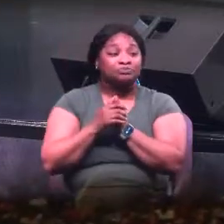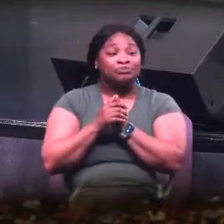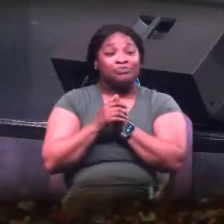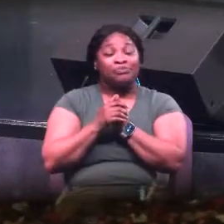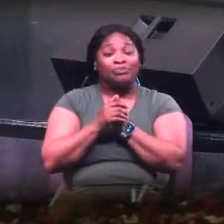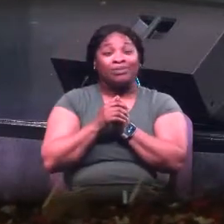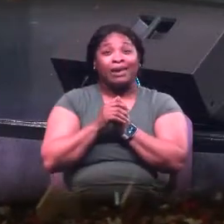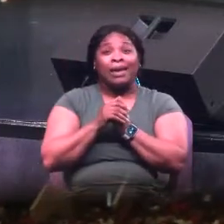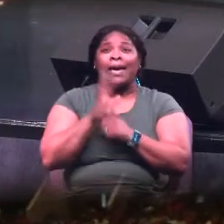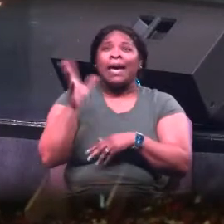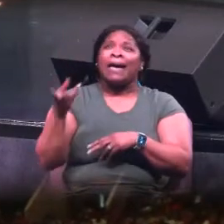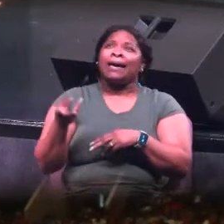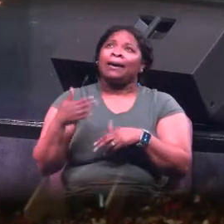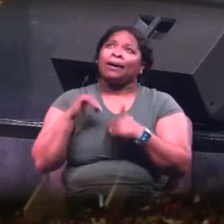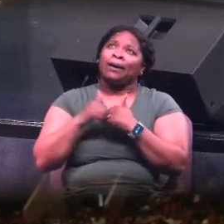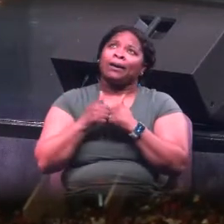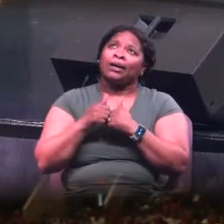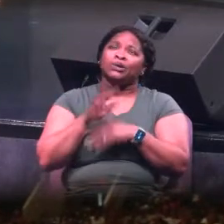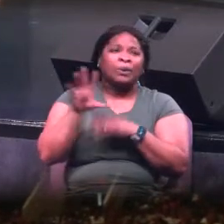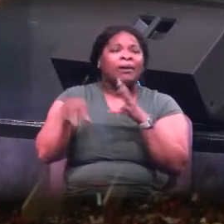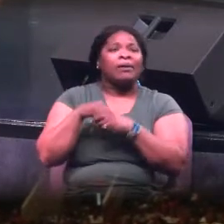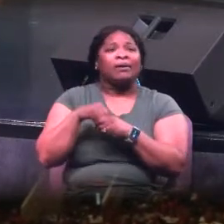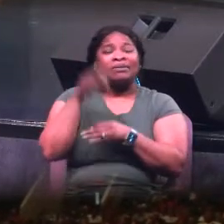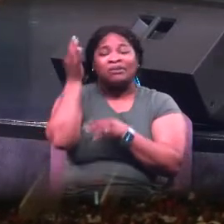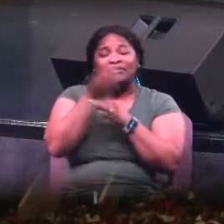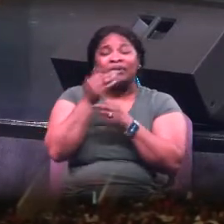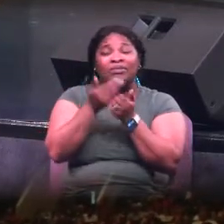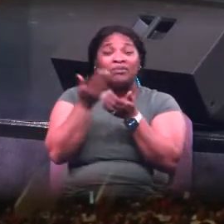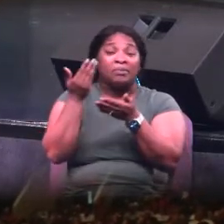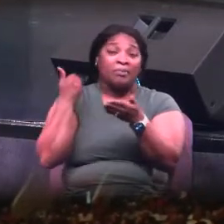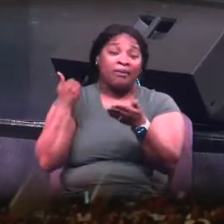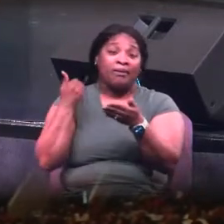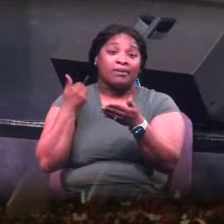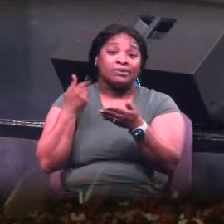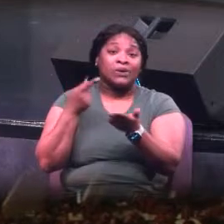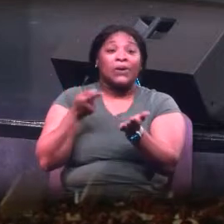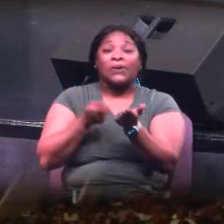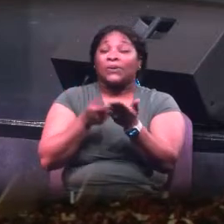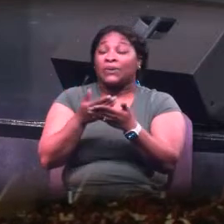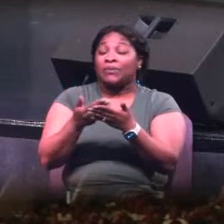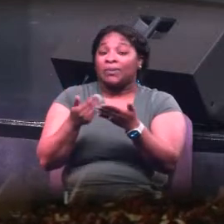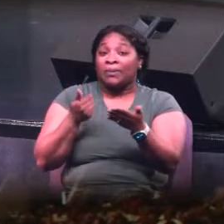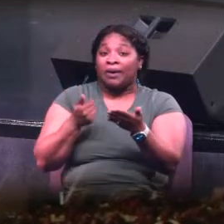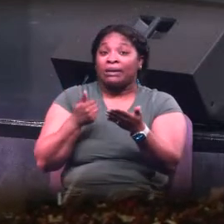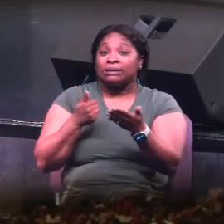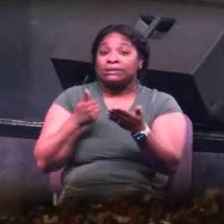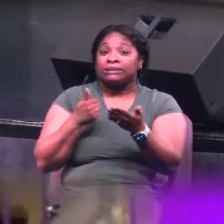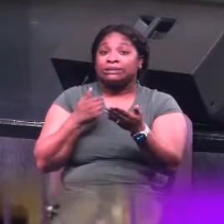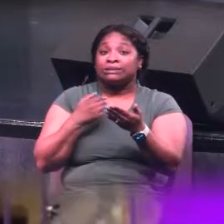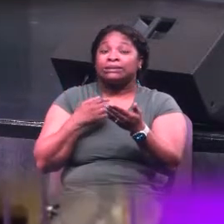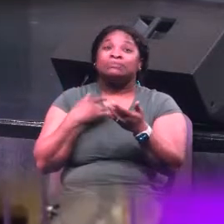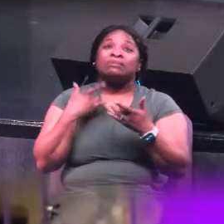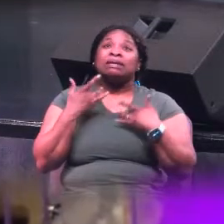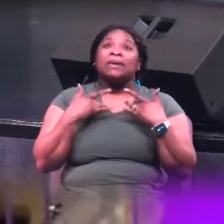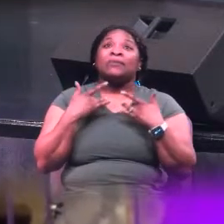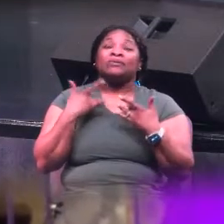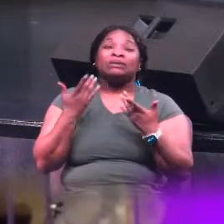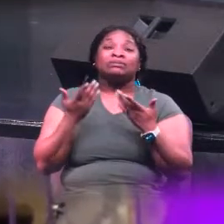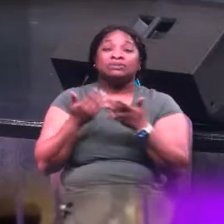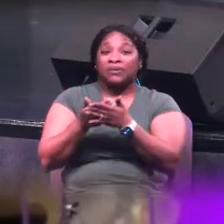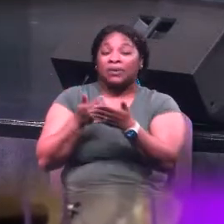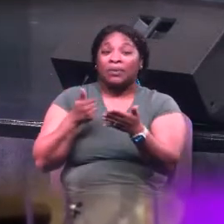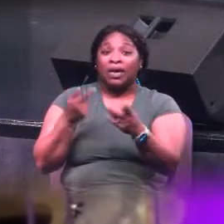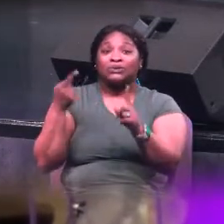do I apply the faith of the past, the word of the past, the emotions of the past to